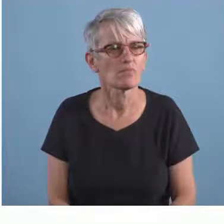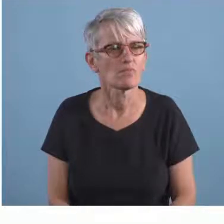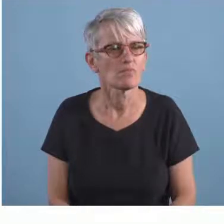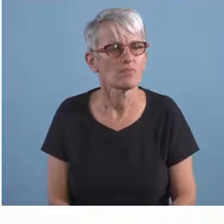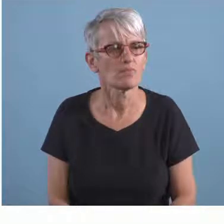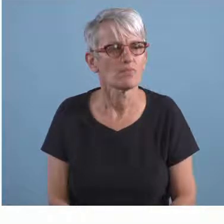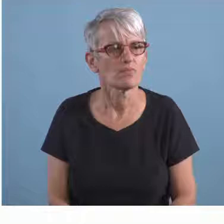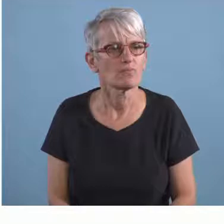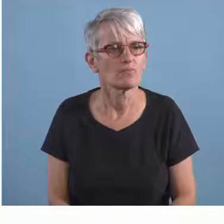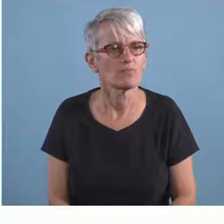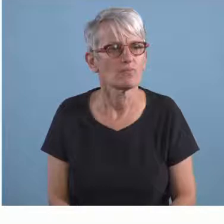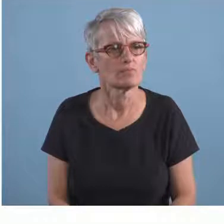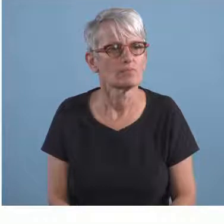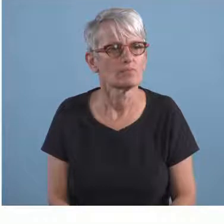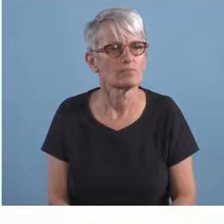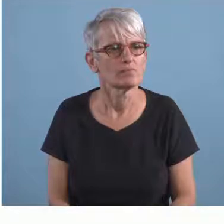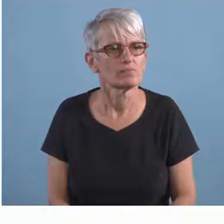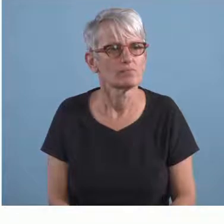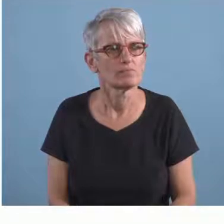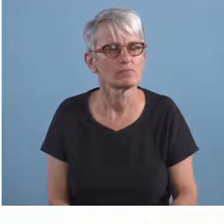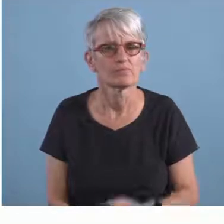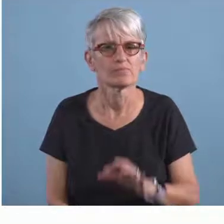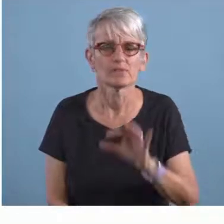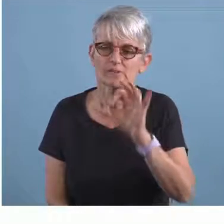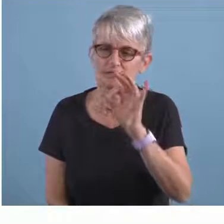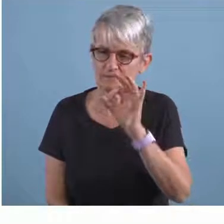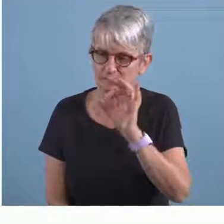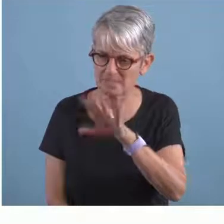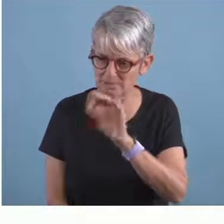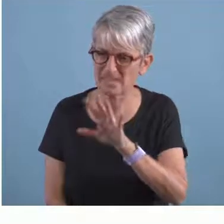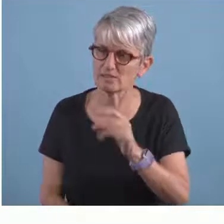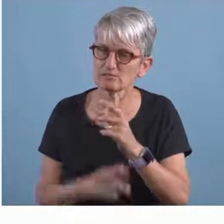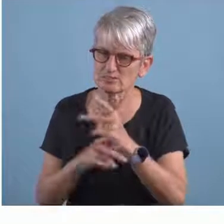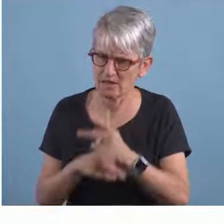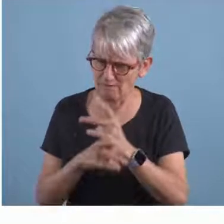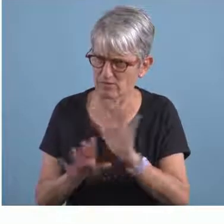Be very careful about the feedback you give. Talk about it.